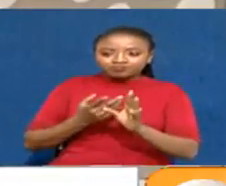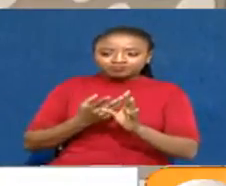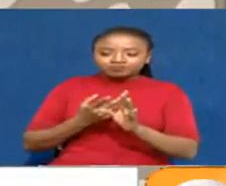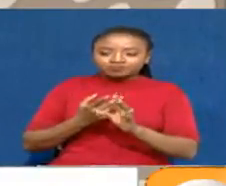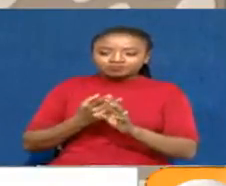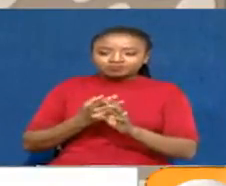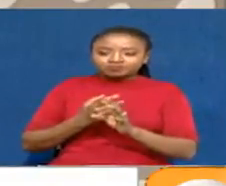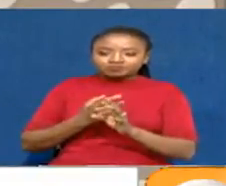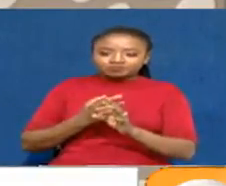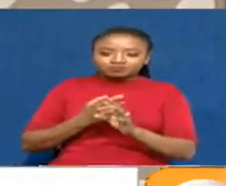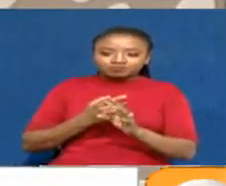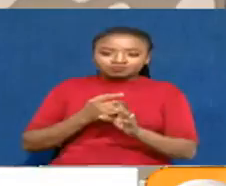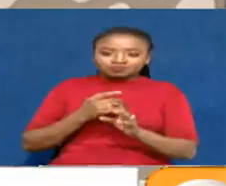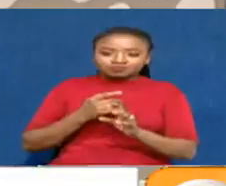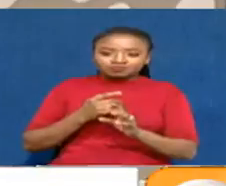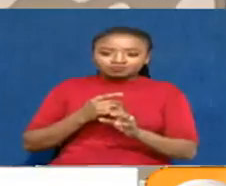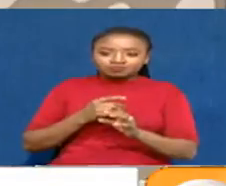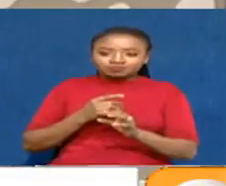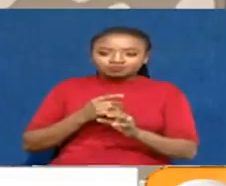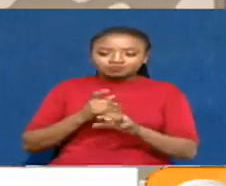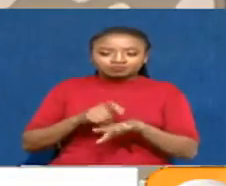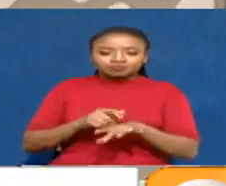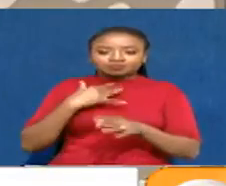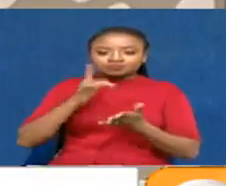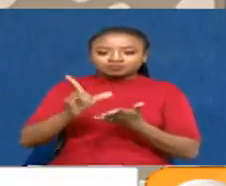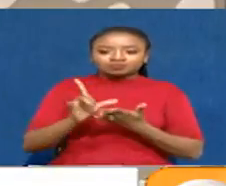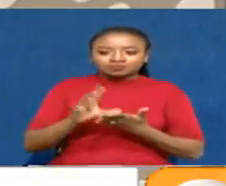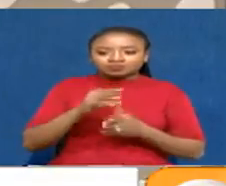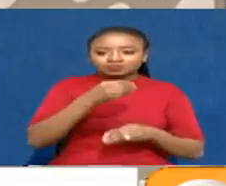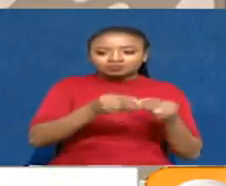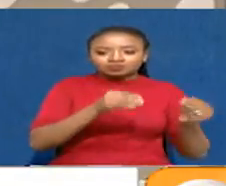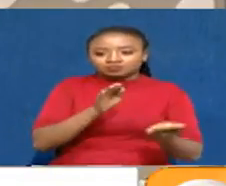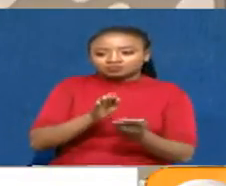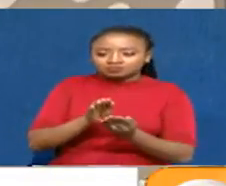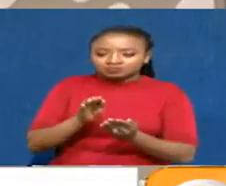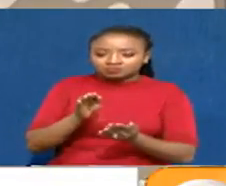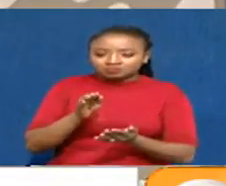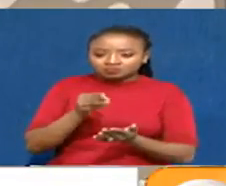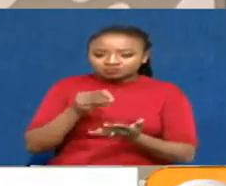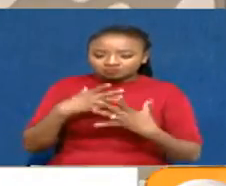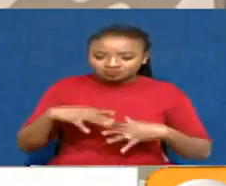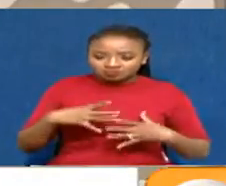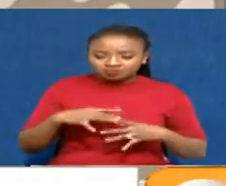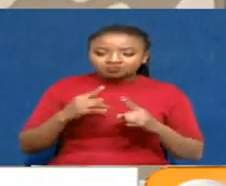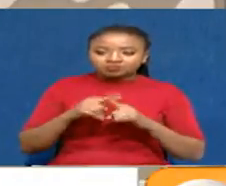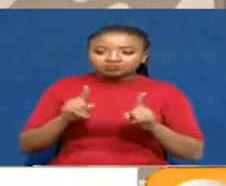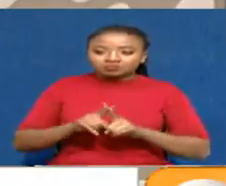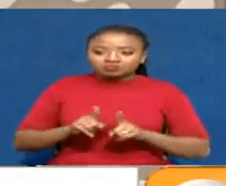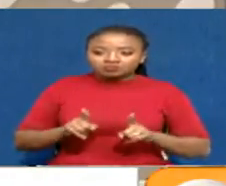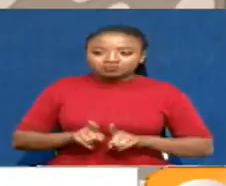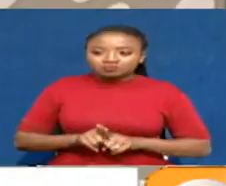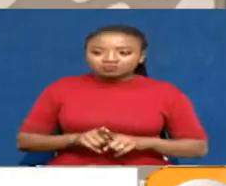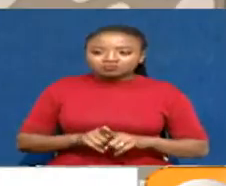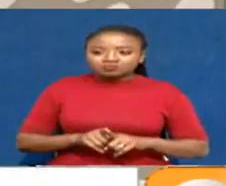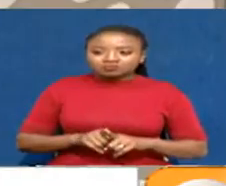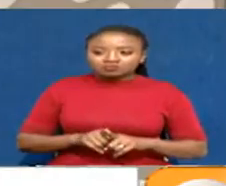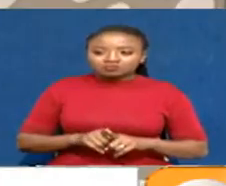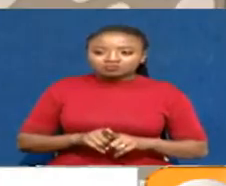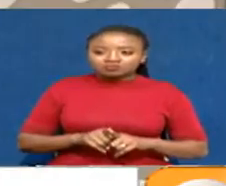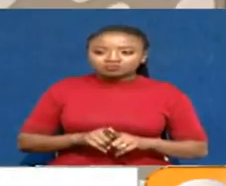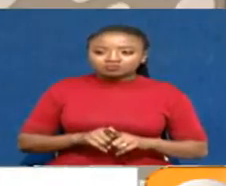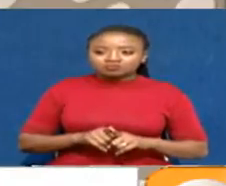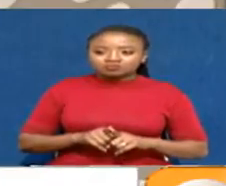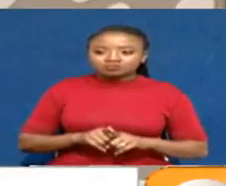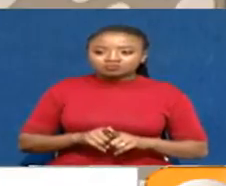kind of business around lending of money. And then at the same time, besides going to enable